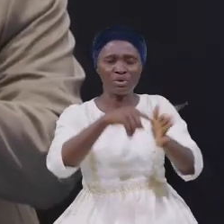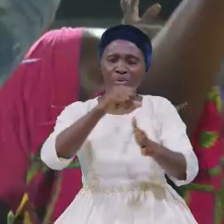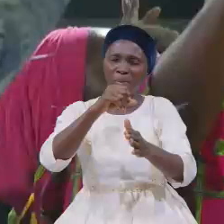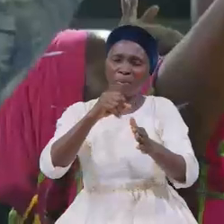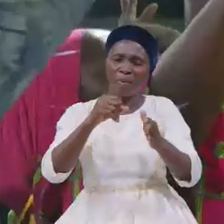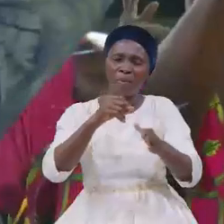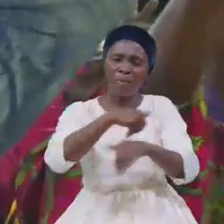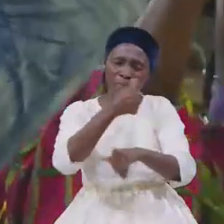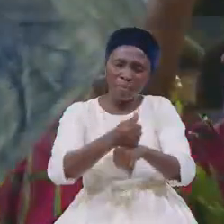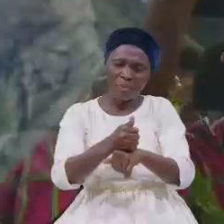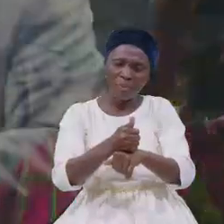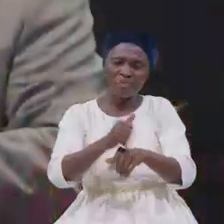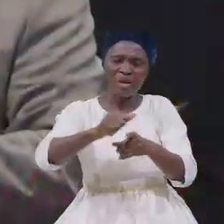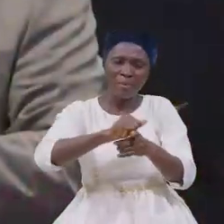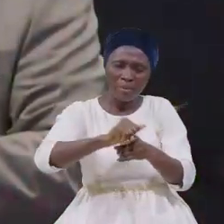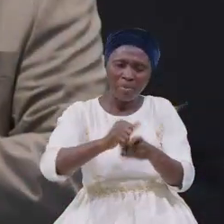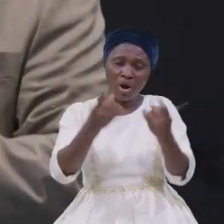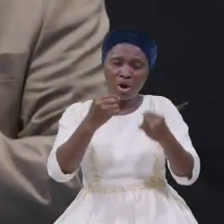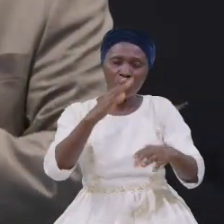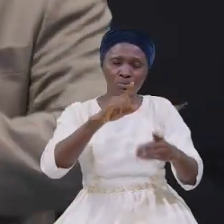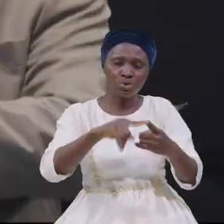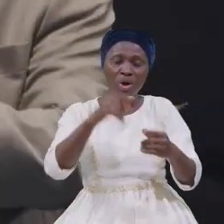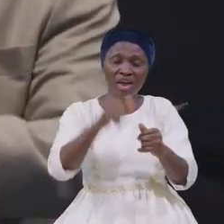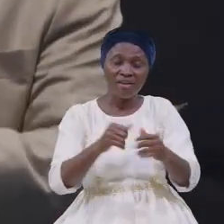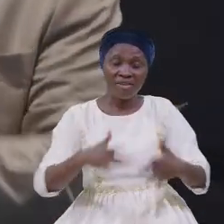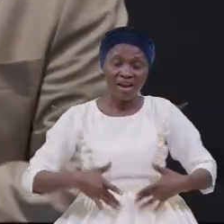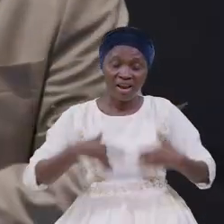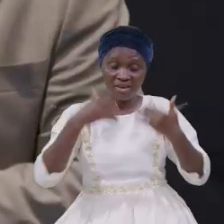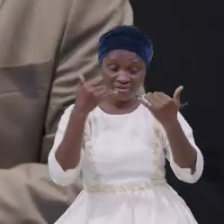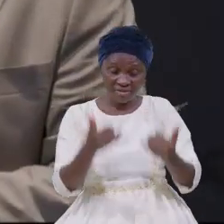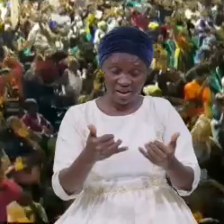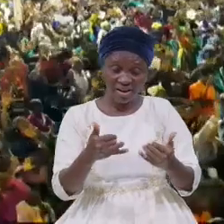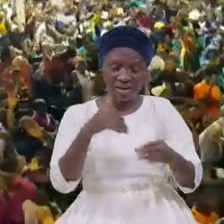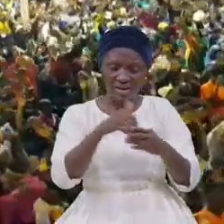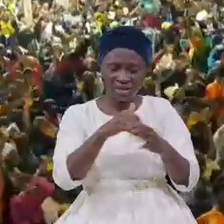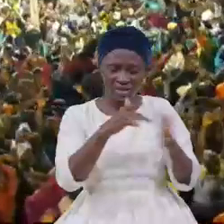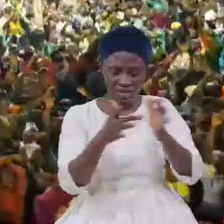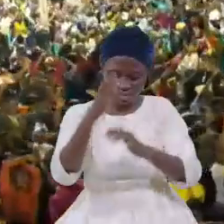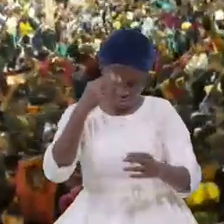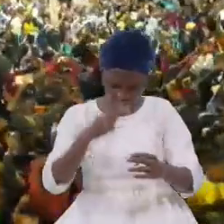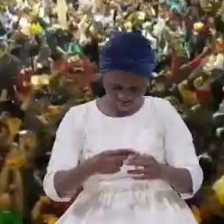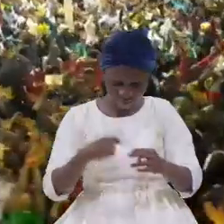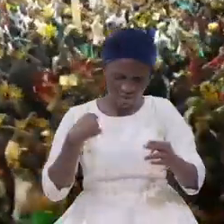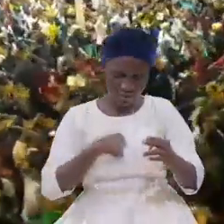right now. In Jesus' name we pray.